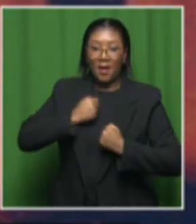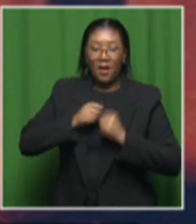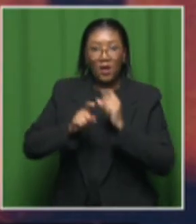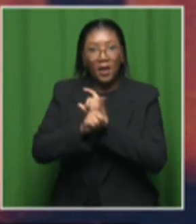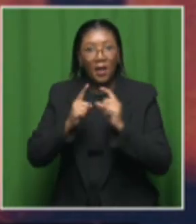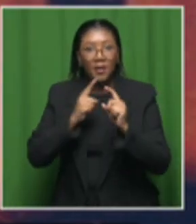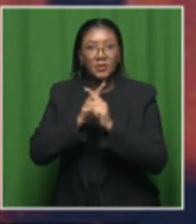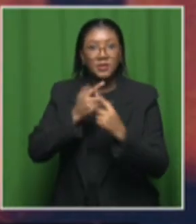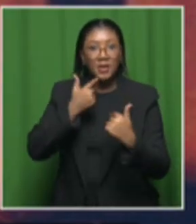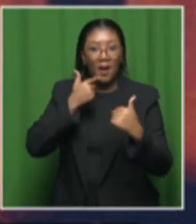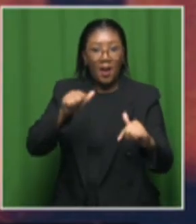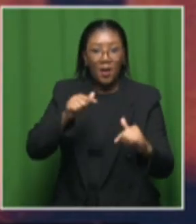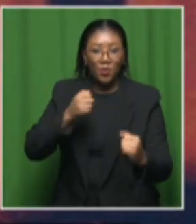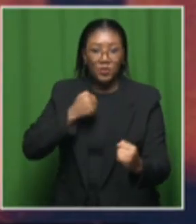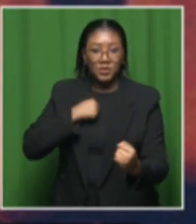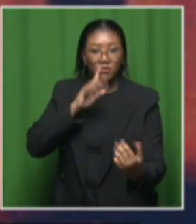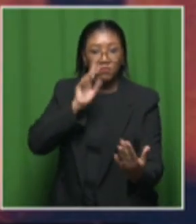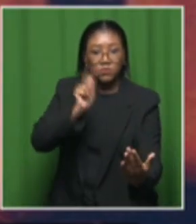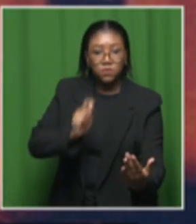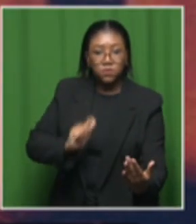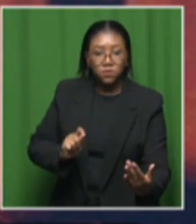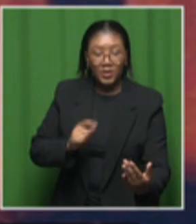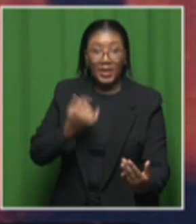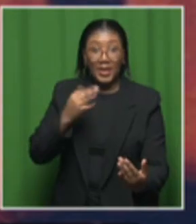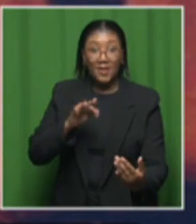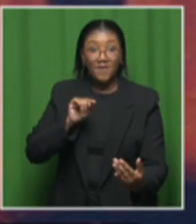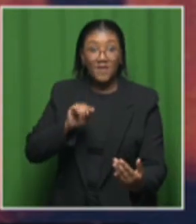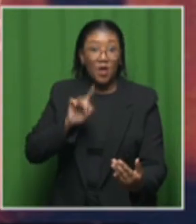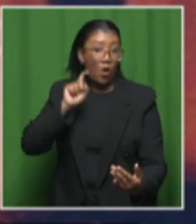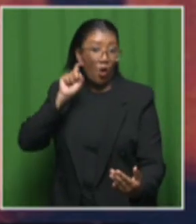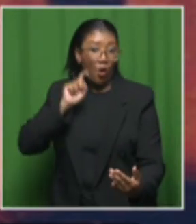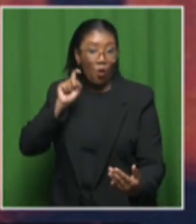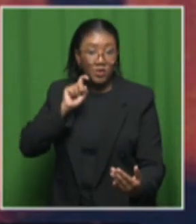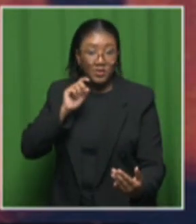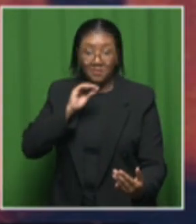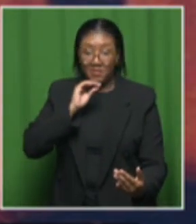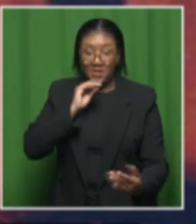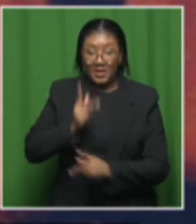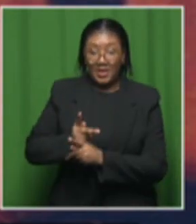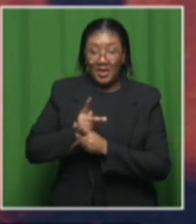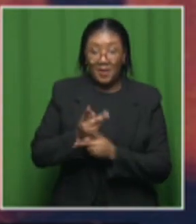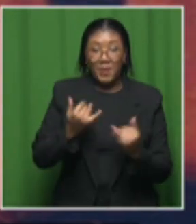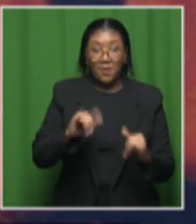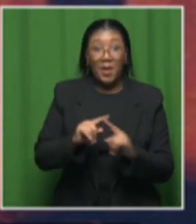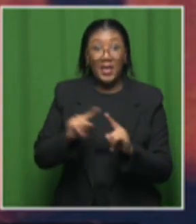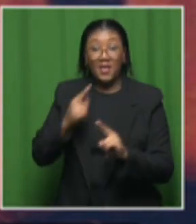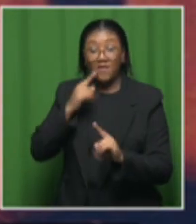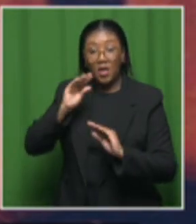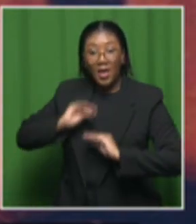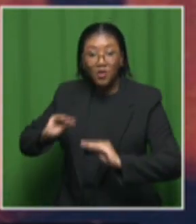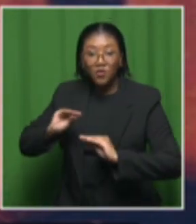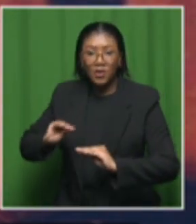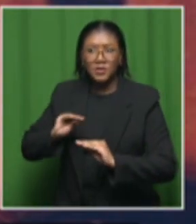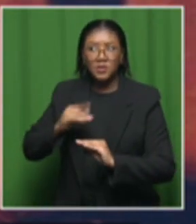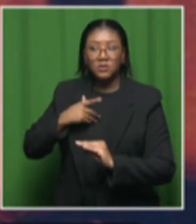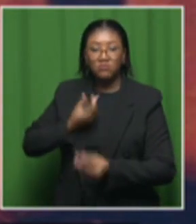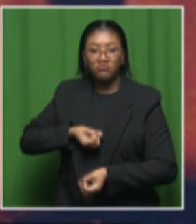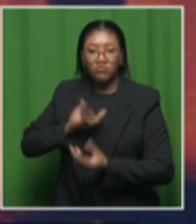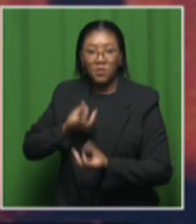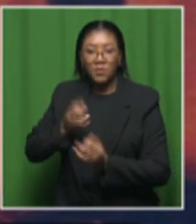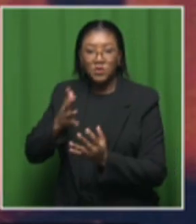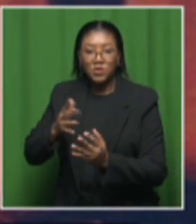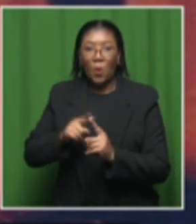that if language isn't didactic, then it doesn't exist, or if education isn't like presented in a certain way, or historical archiving is